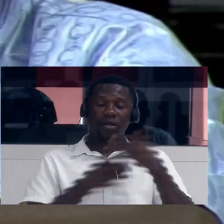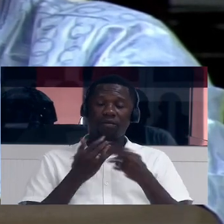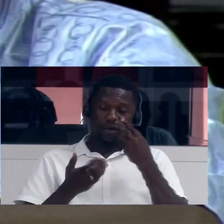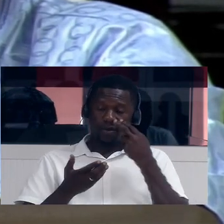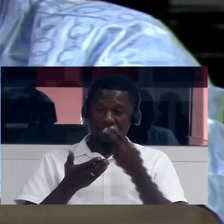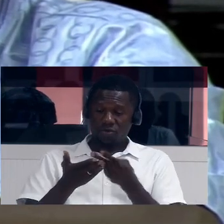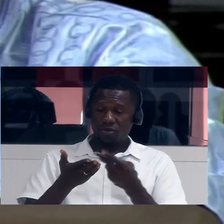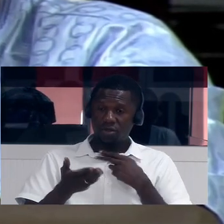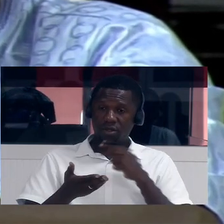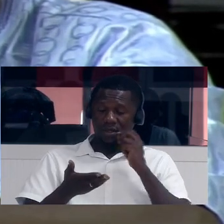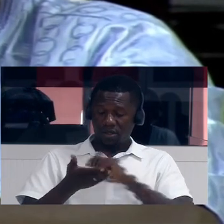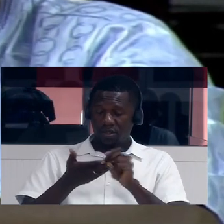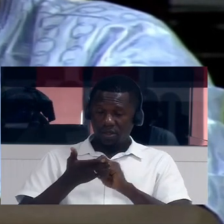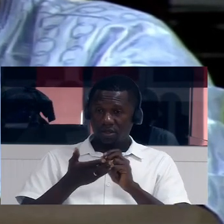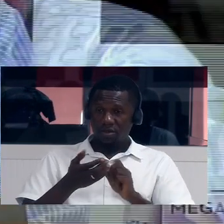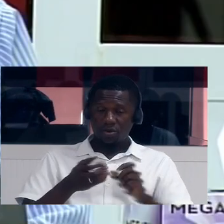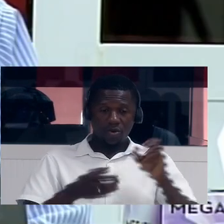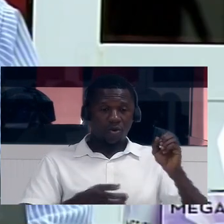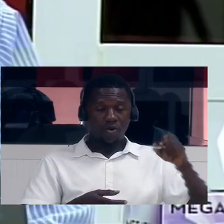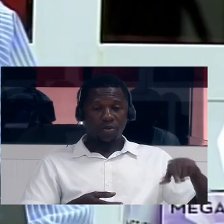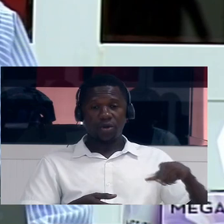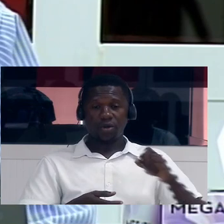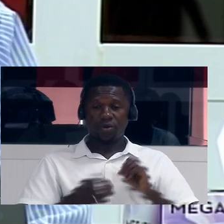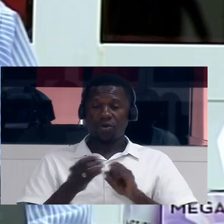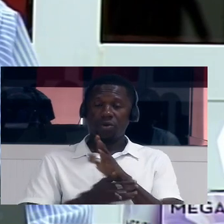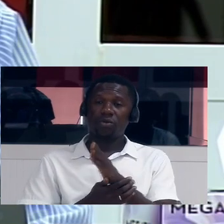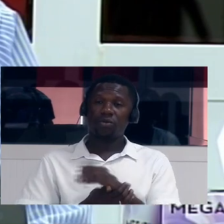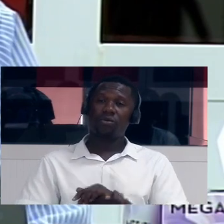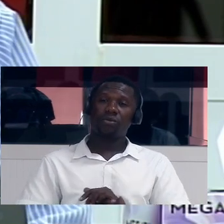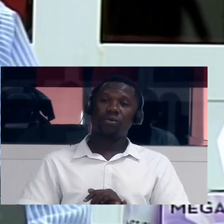orders. What do you say to that? If you say so.